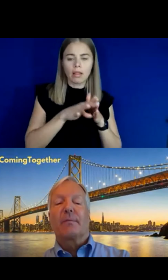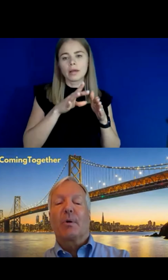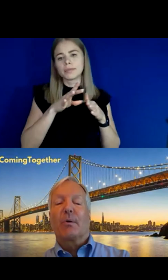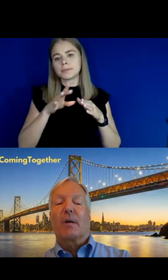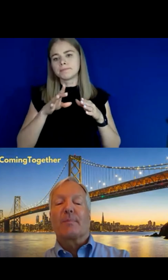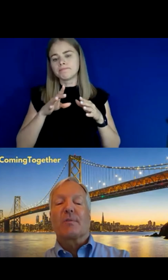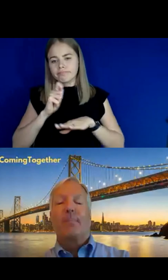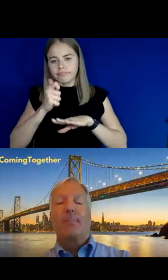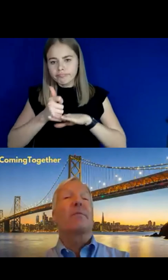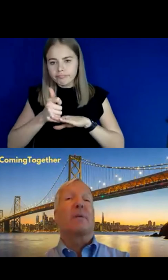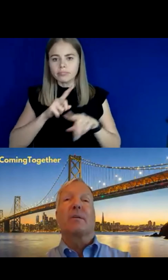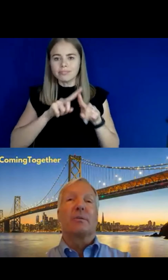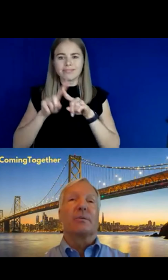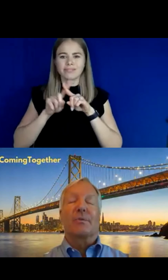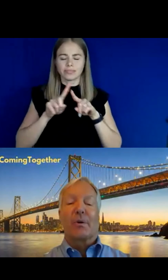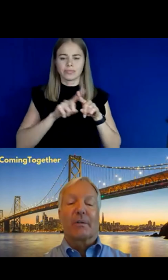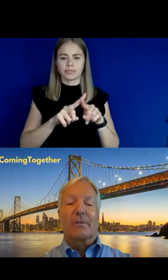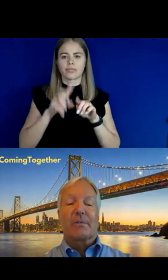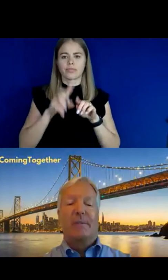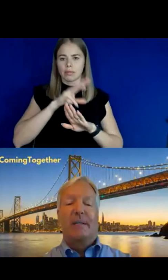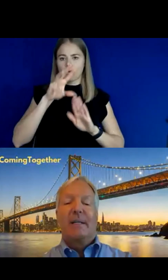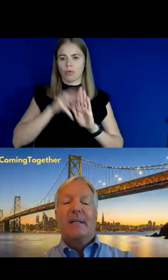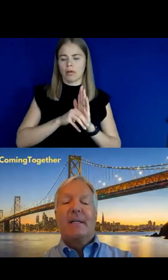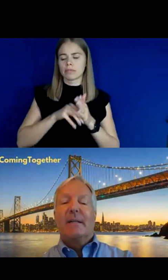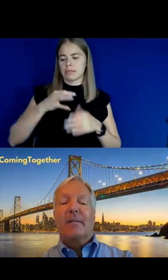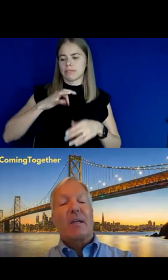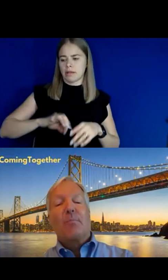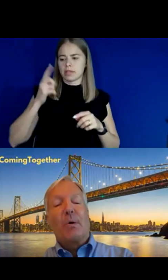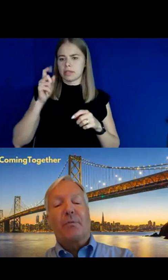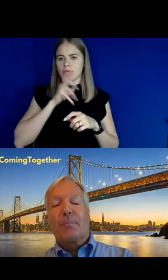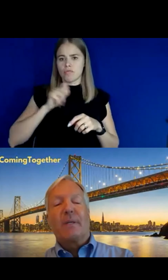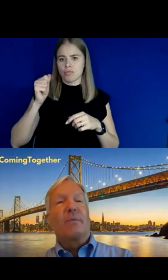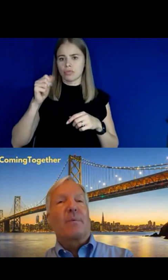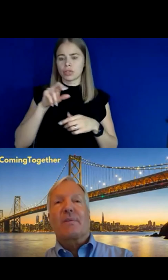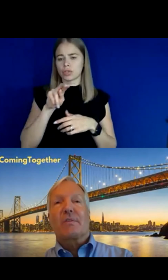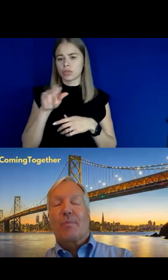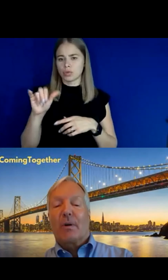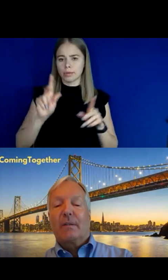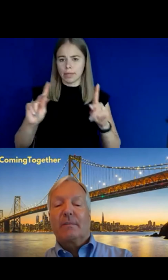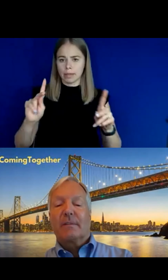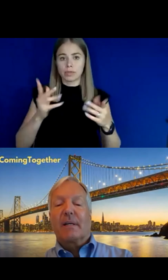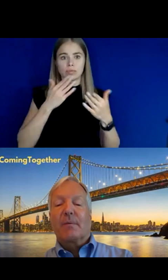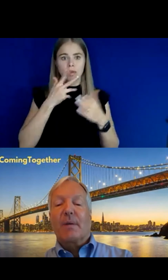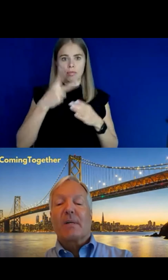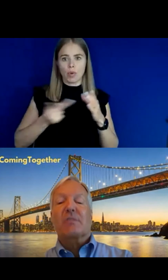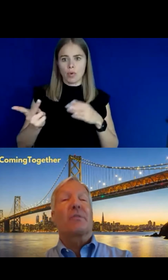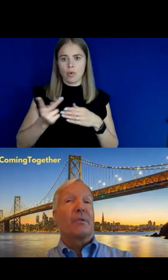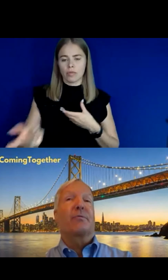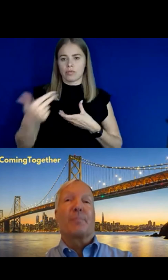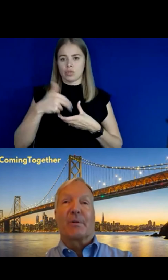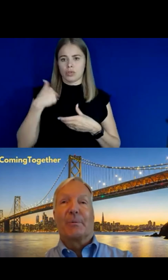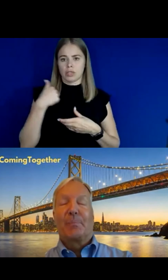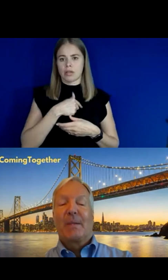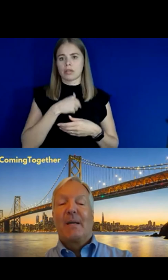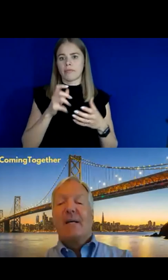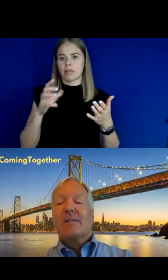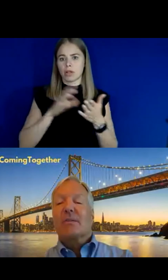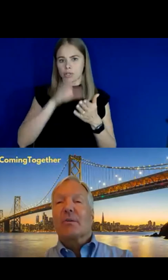innovative programs benefiting older New Yorkers. Thank you both for being with us this morning. We have much to learn from